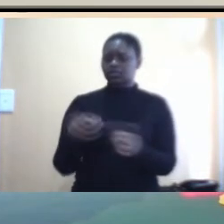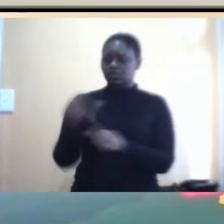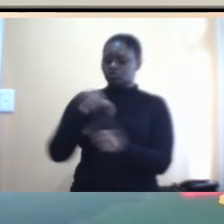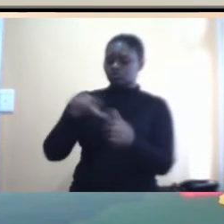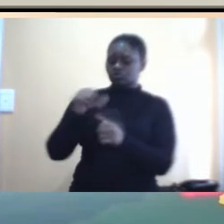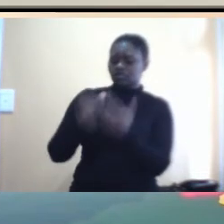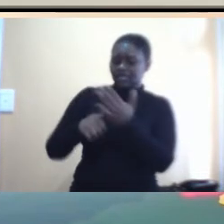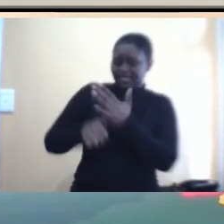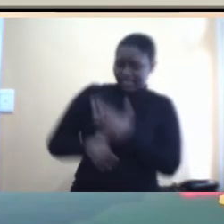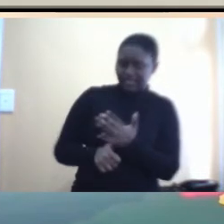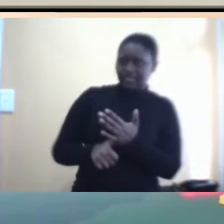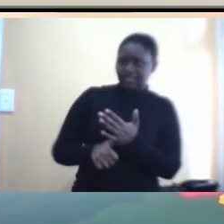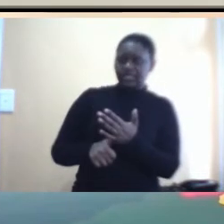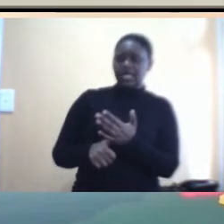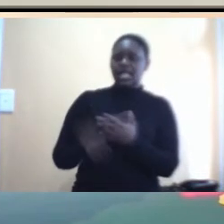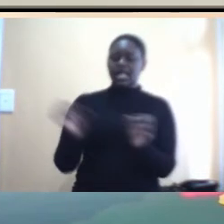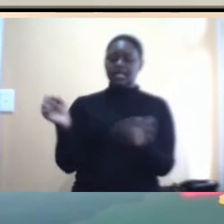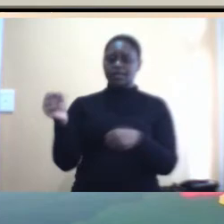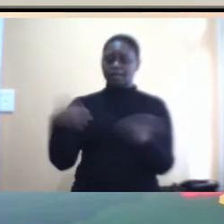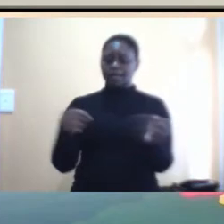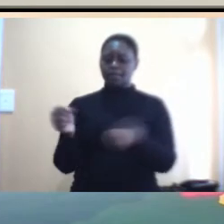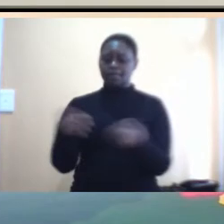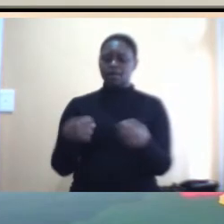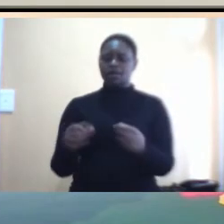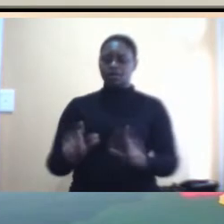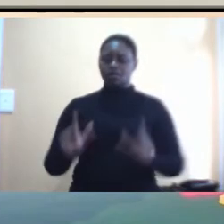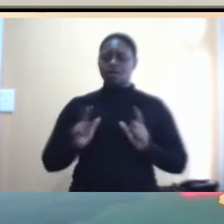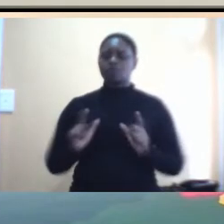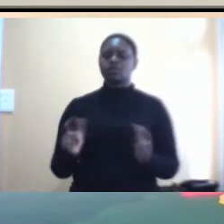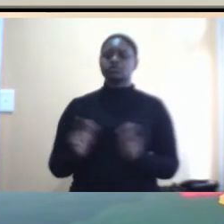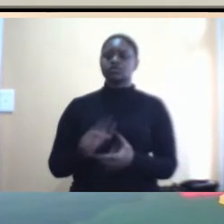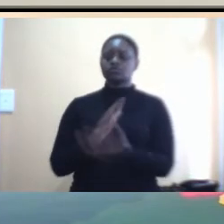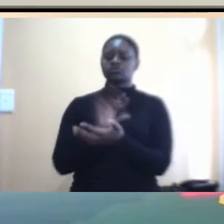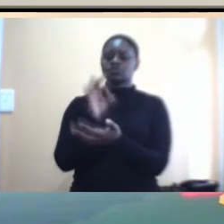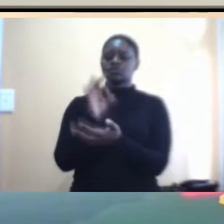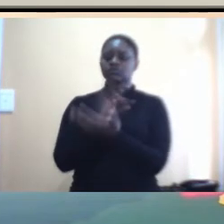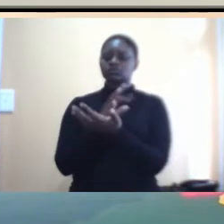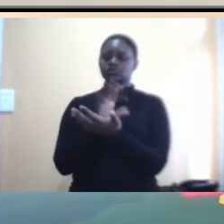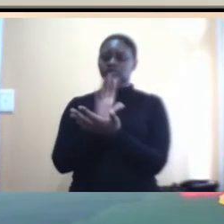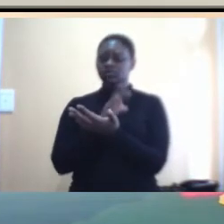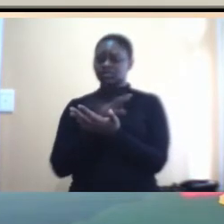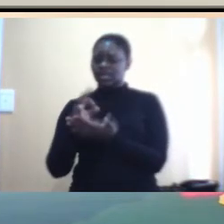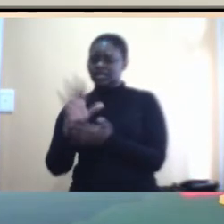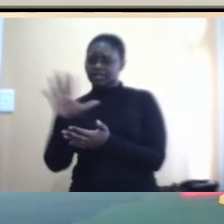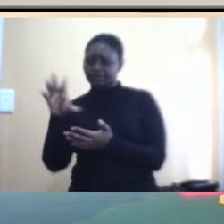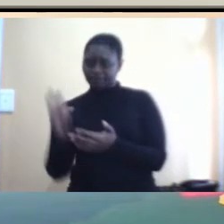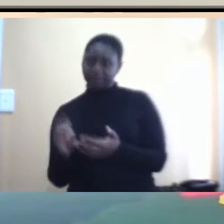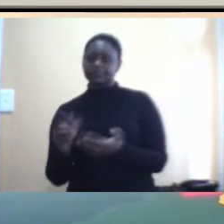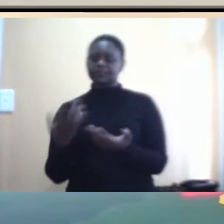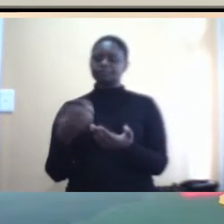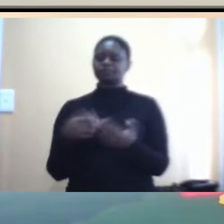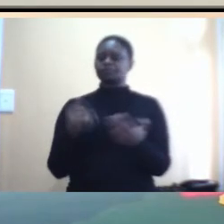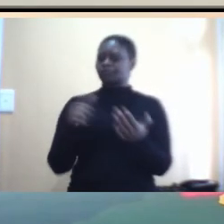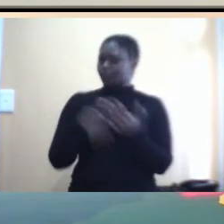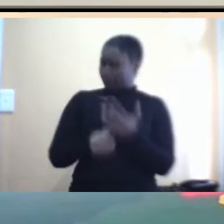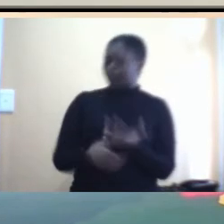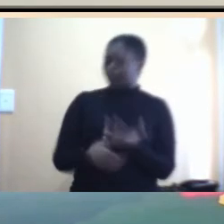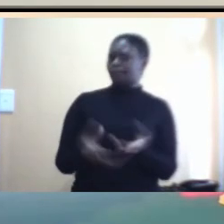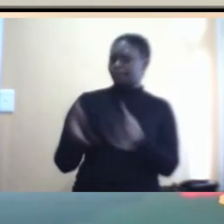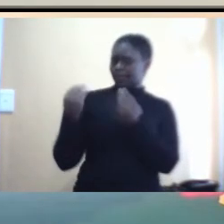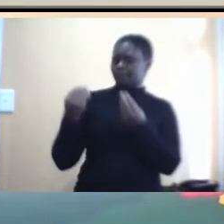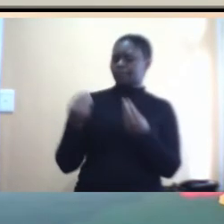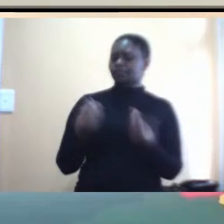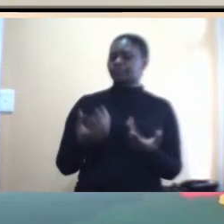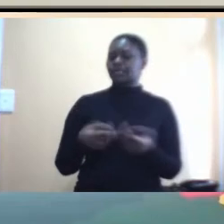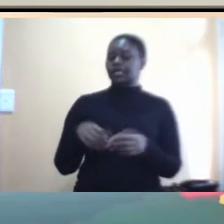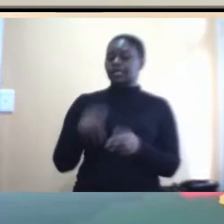grants and the unemployed allowance of 350 rand. More still need to be done as